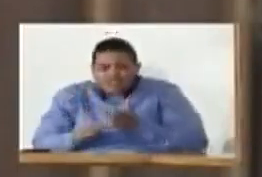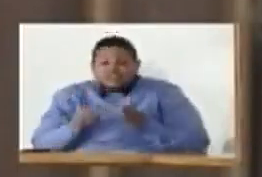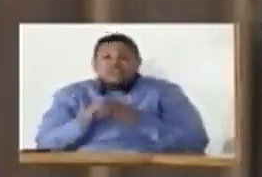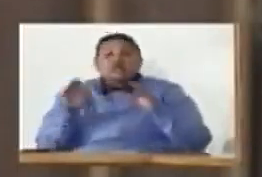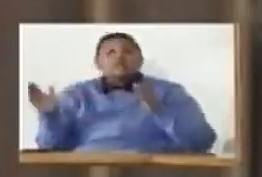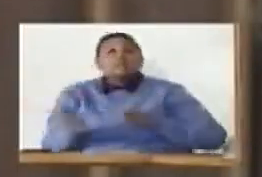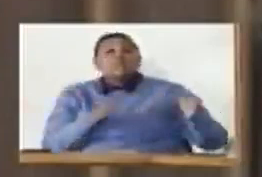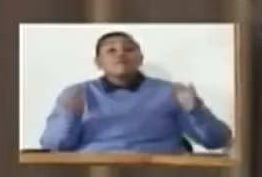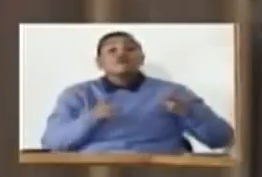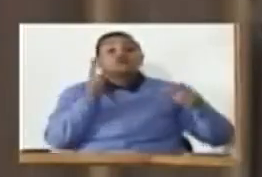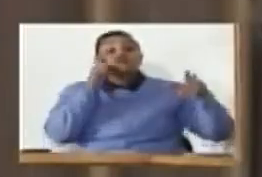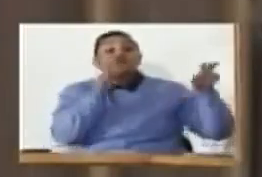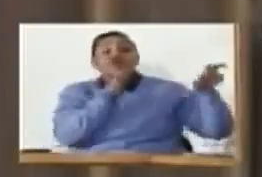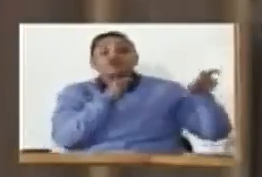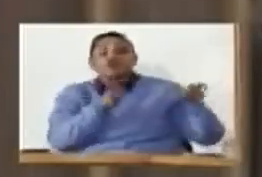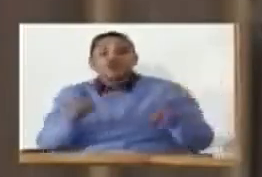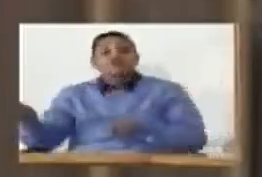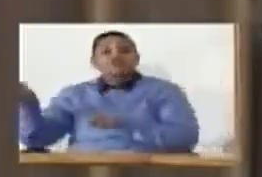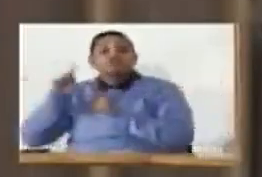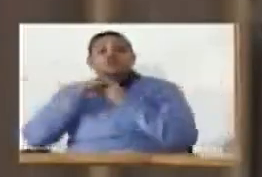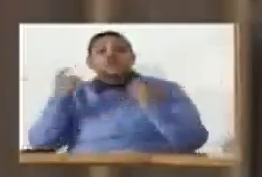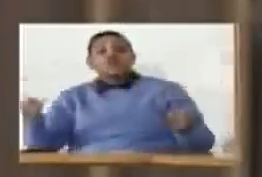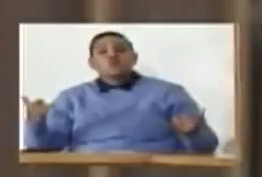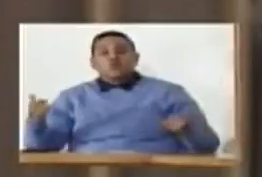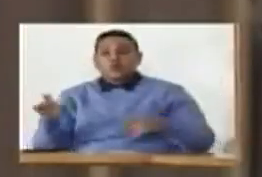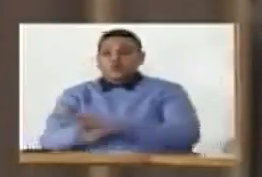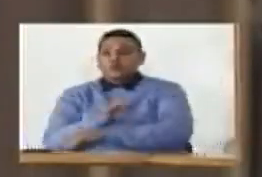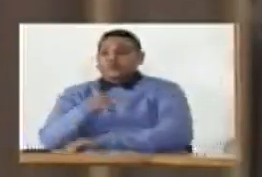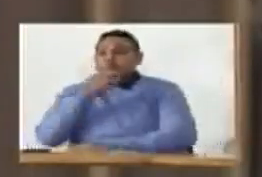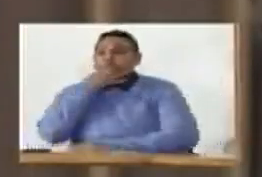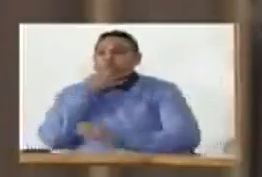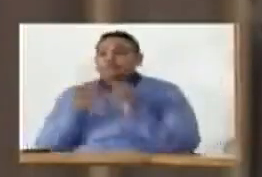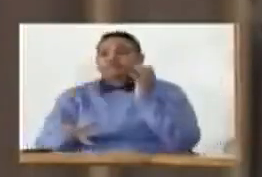for transitioning to a digital economy.